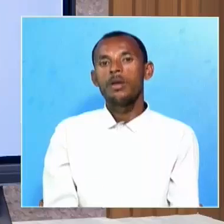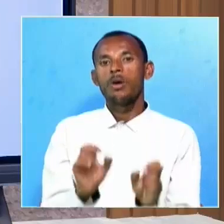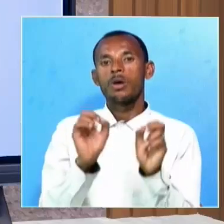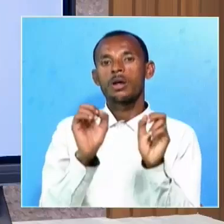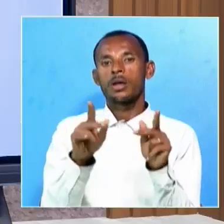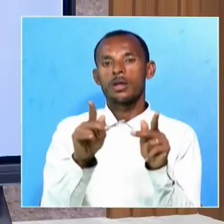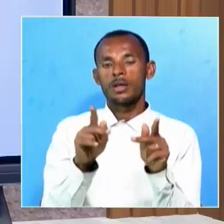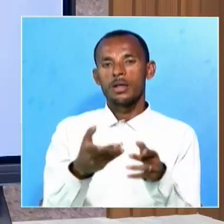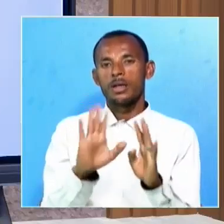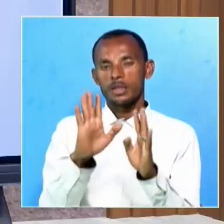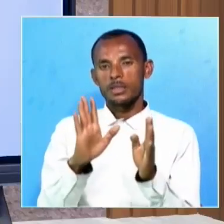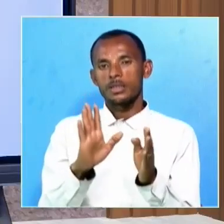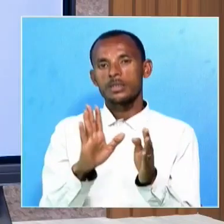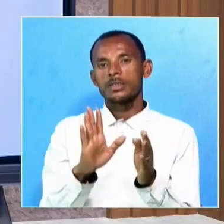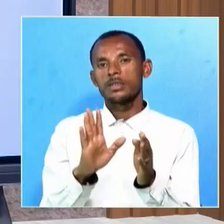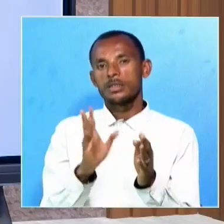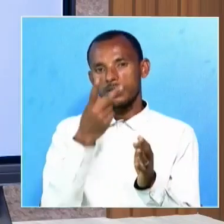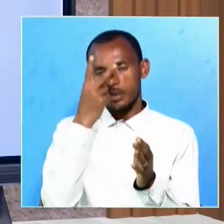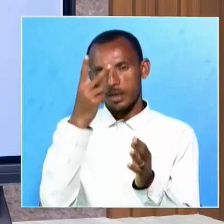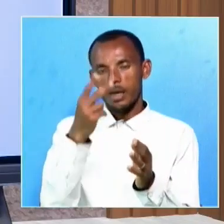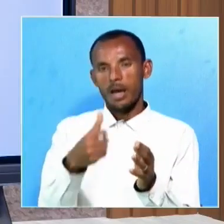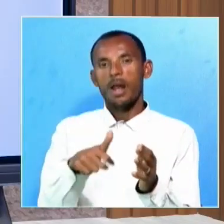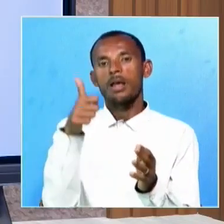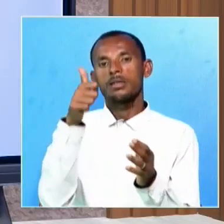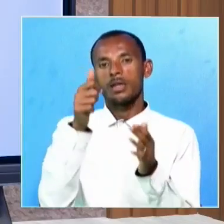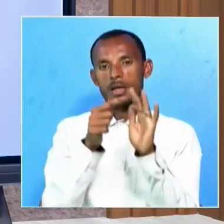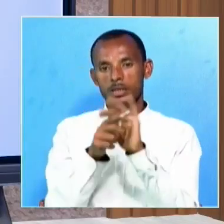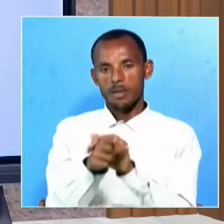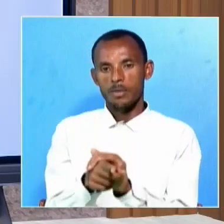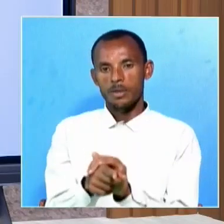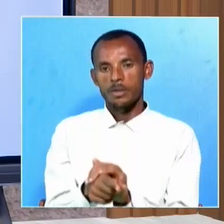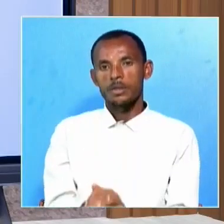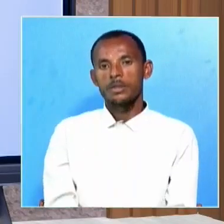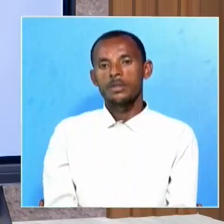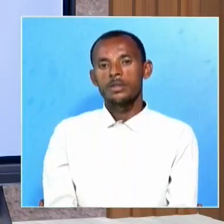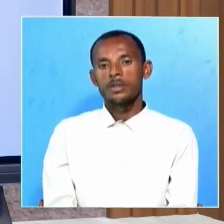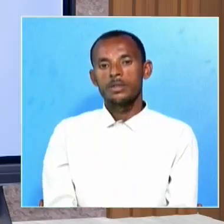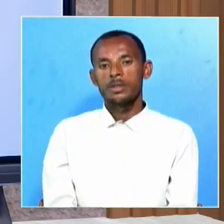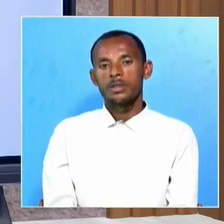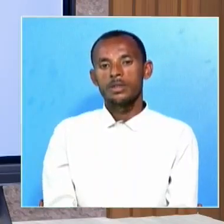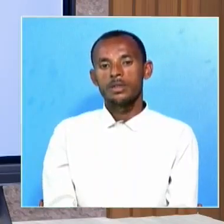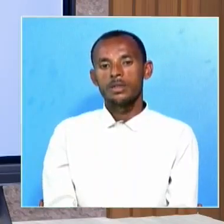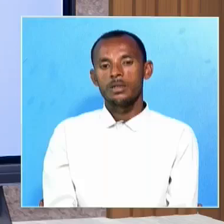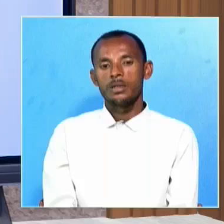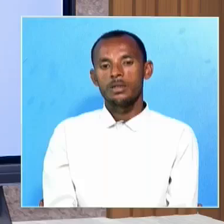Okay, let's proceed to another example. Let's take this.